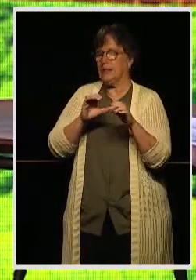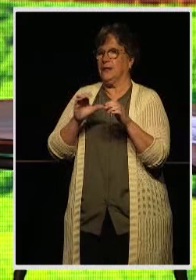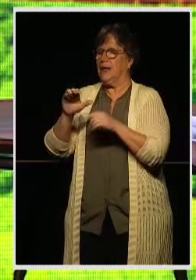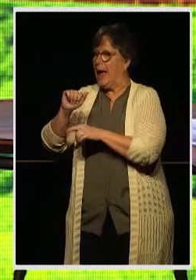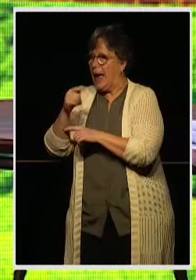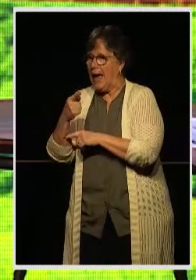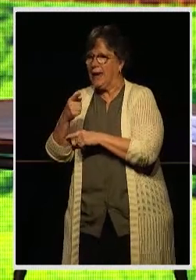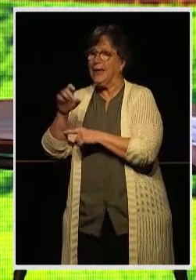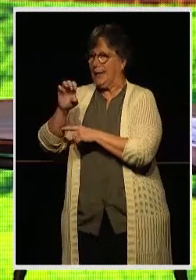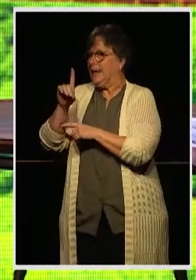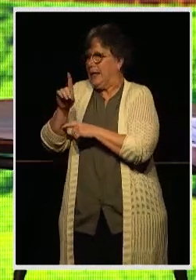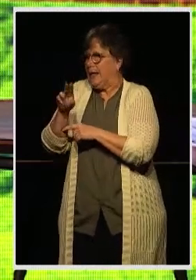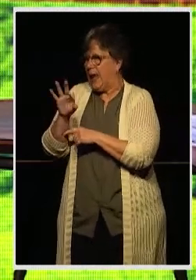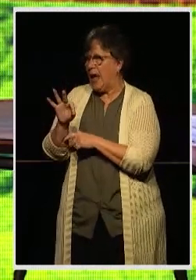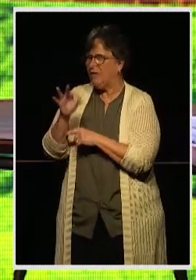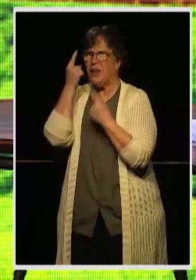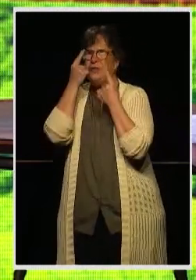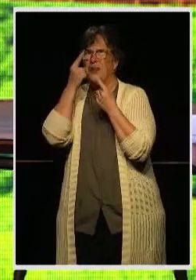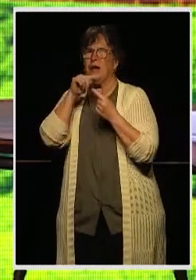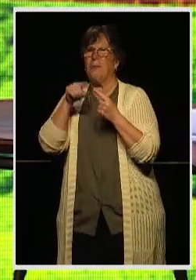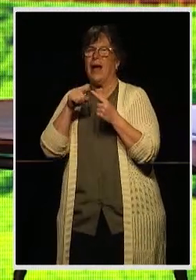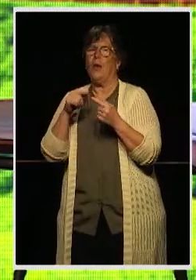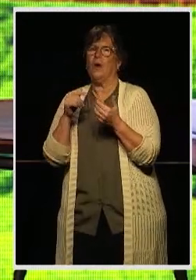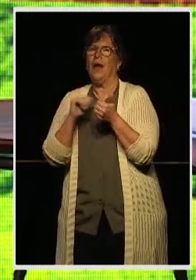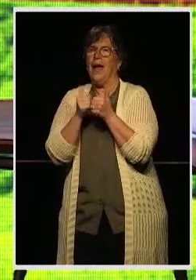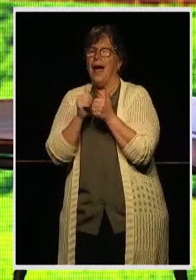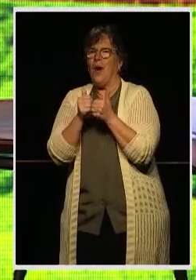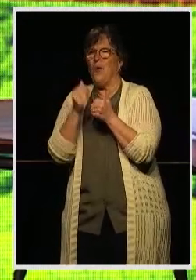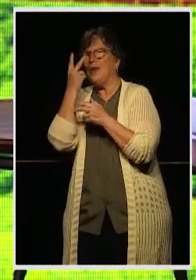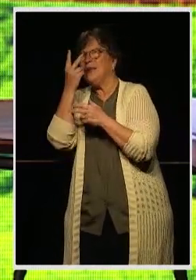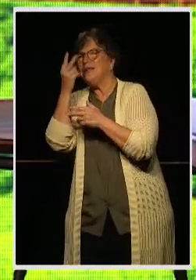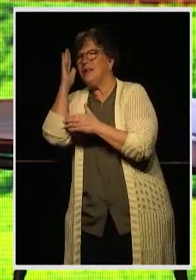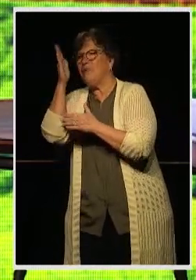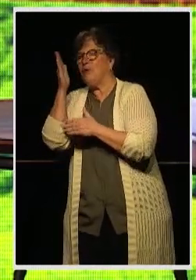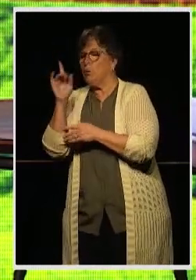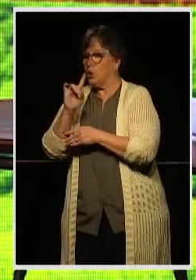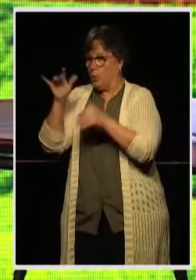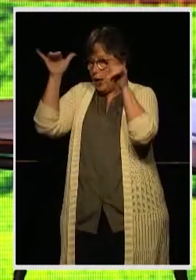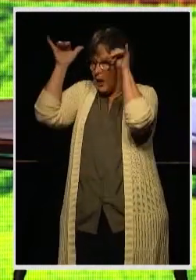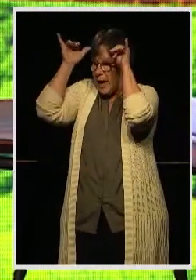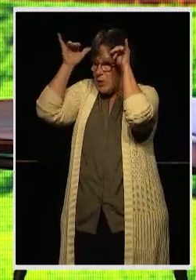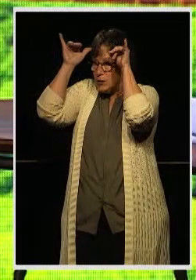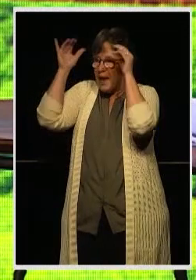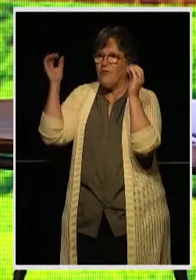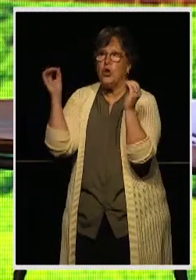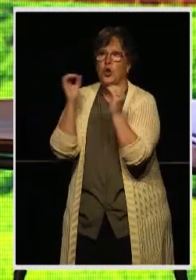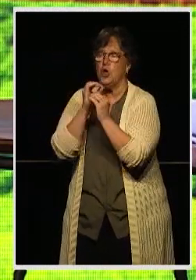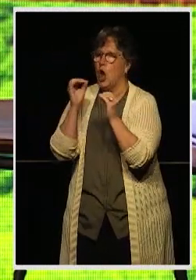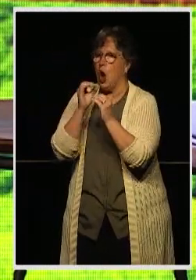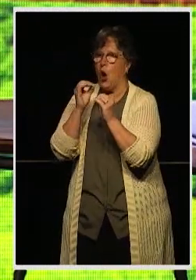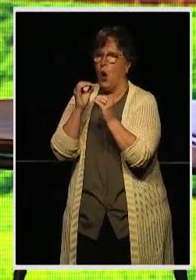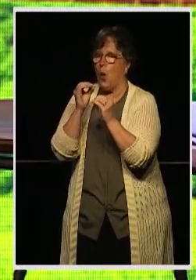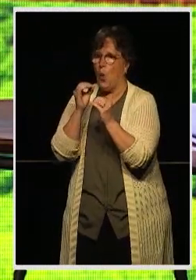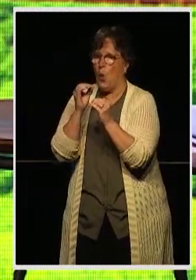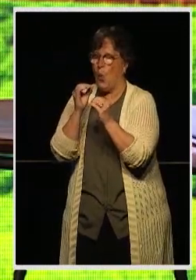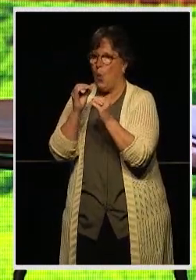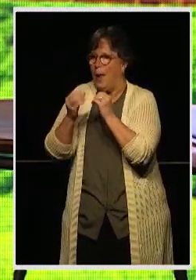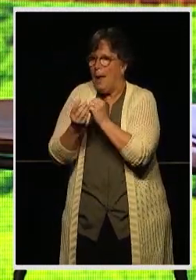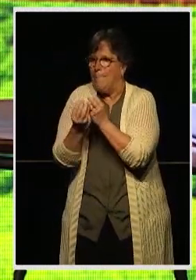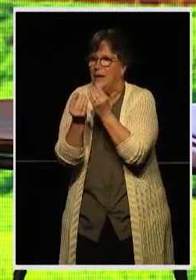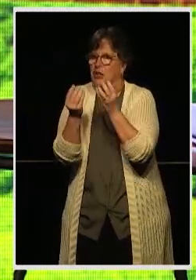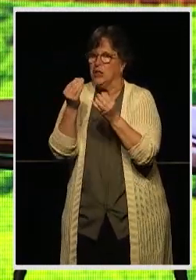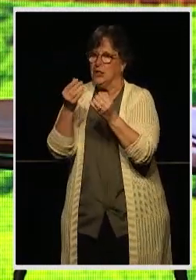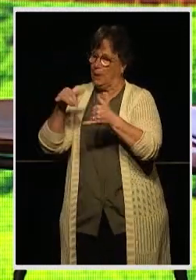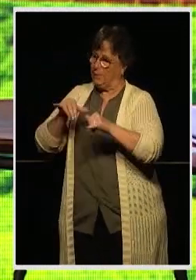thinking about how we can envision a future where cows have no emissions and still continue to produce